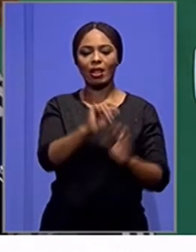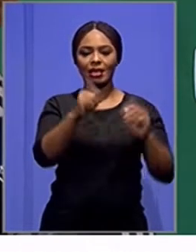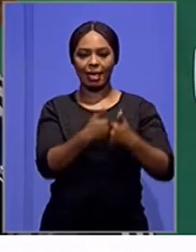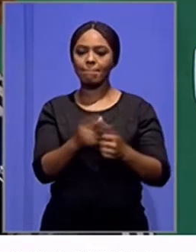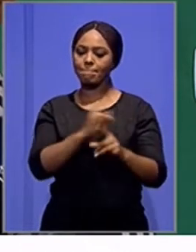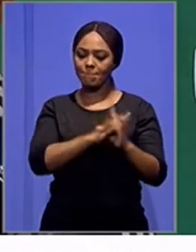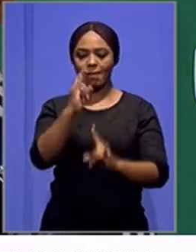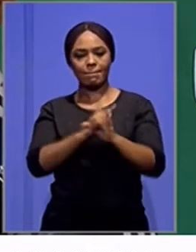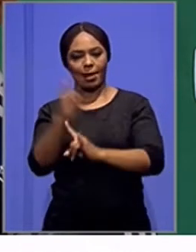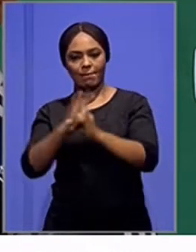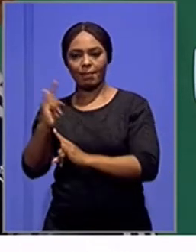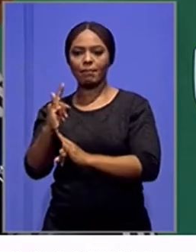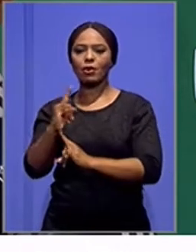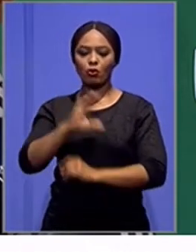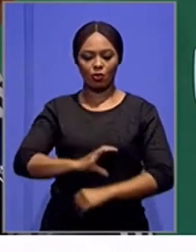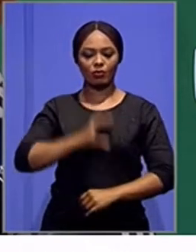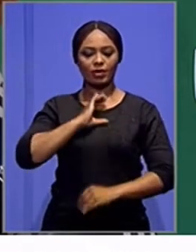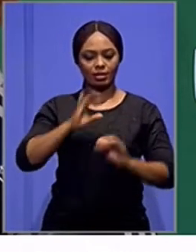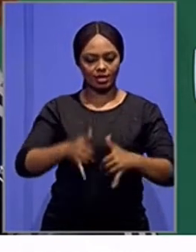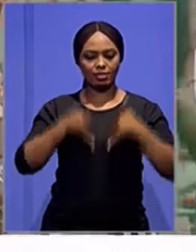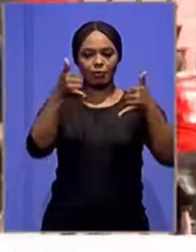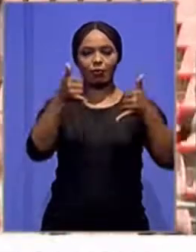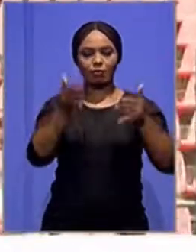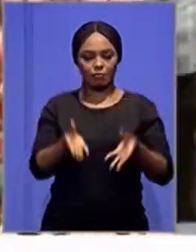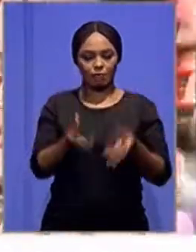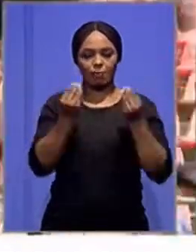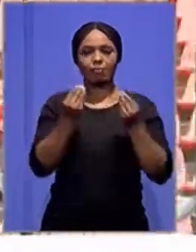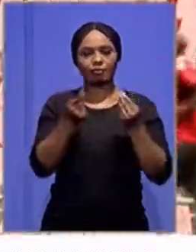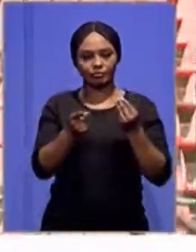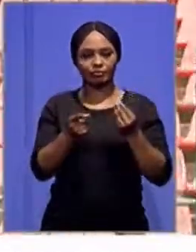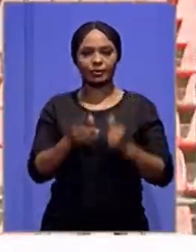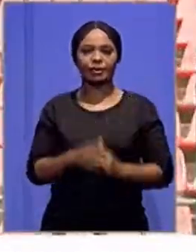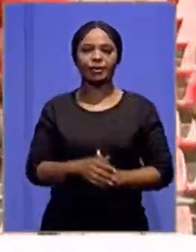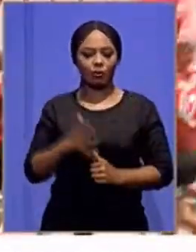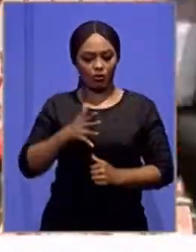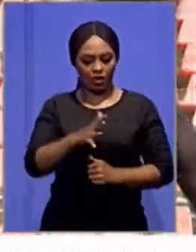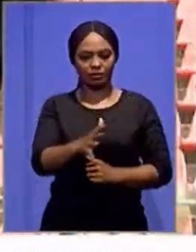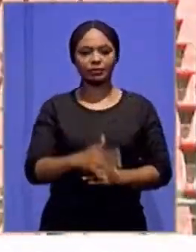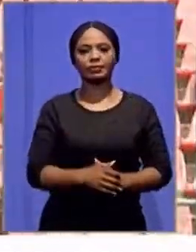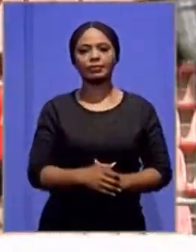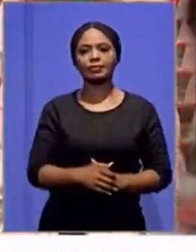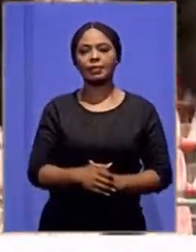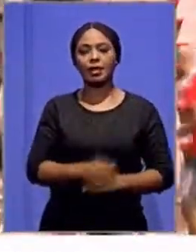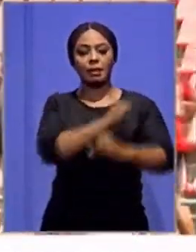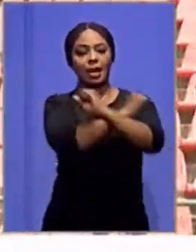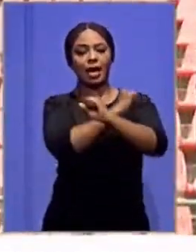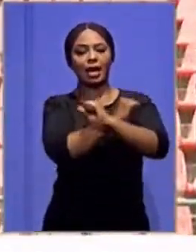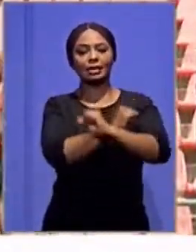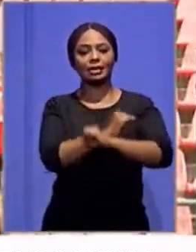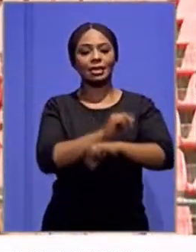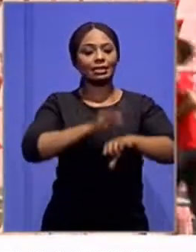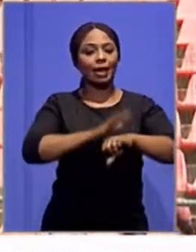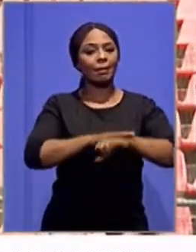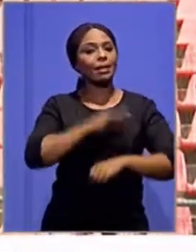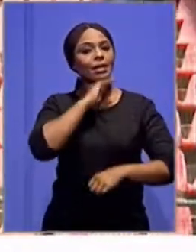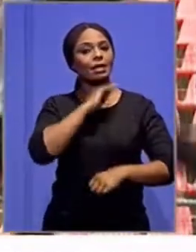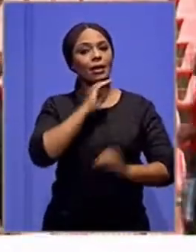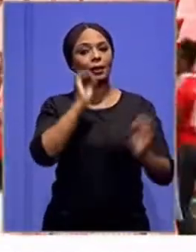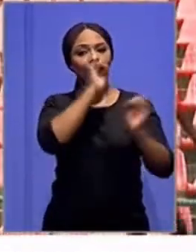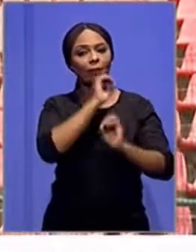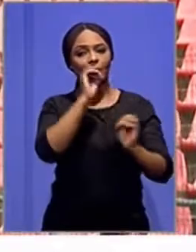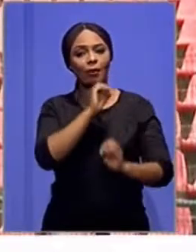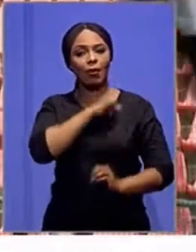you're going to get the trophy, and that's what we aim for. Pirates ga se e humane nako yeo e lekanego go lebedišiša tatlhegelo ya